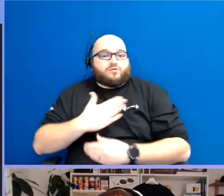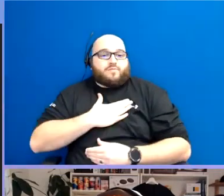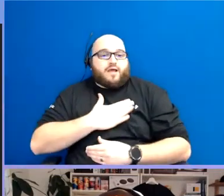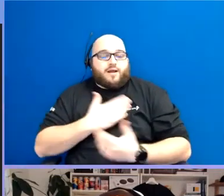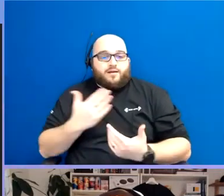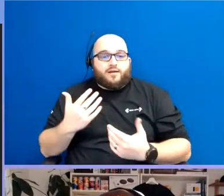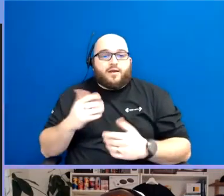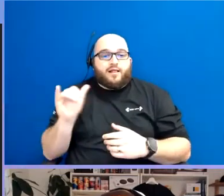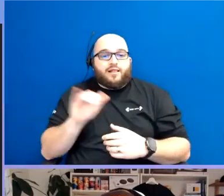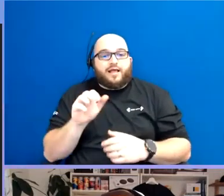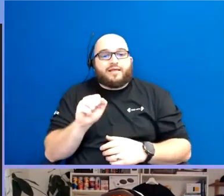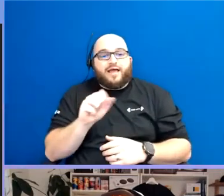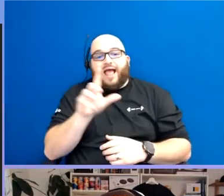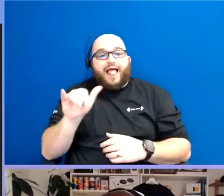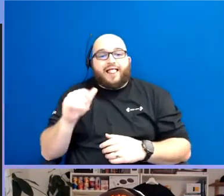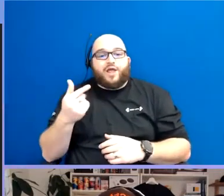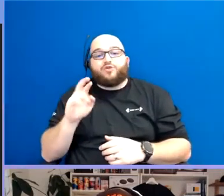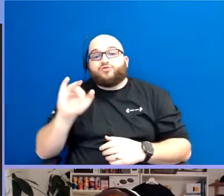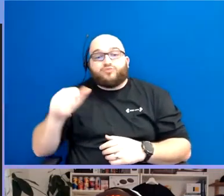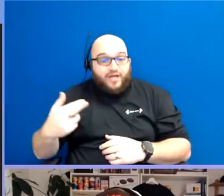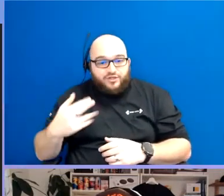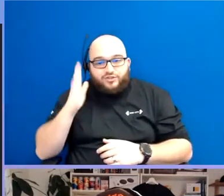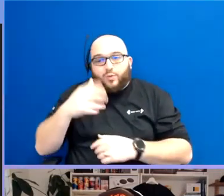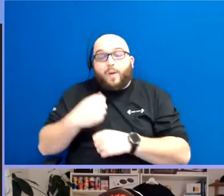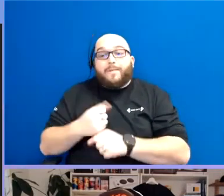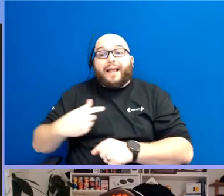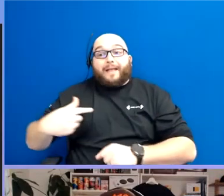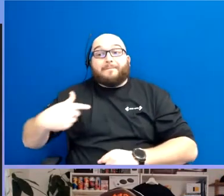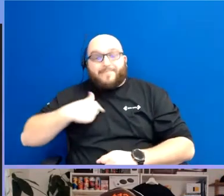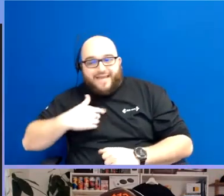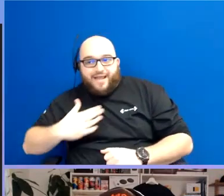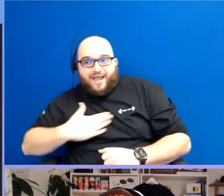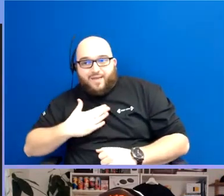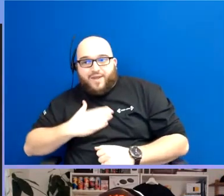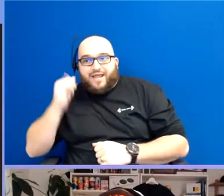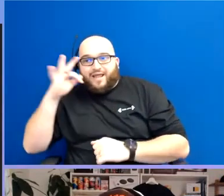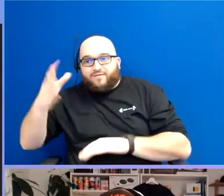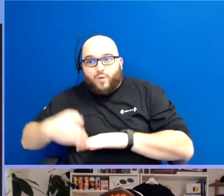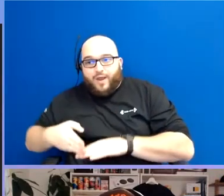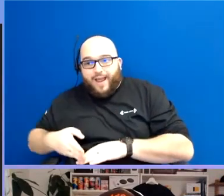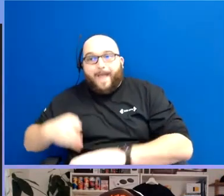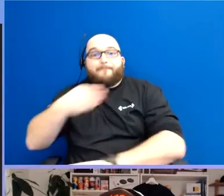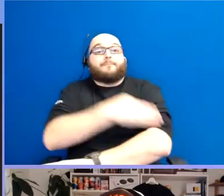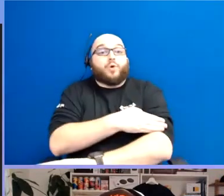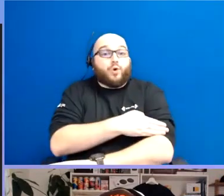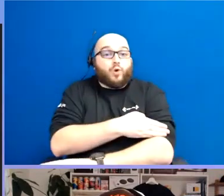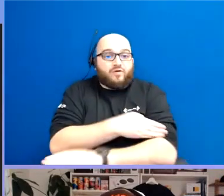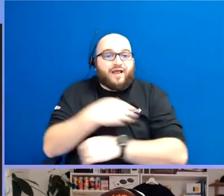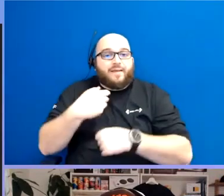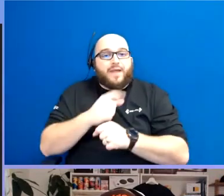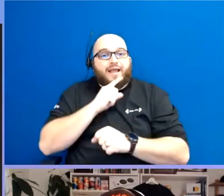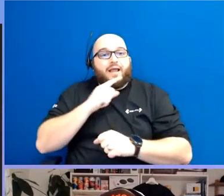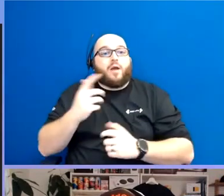Ally Grinch. So you're going to make me happy if you improve this and make it work for